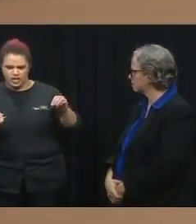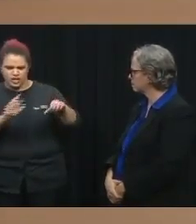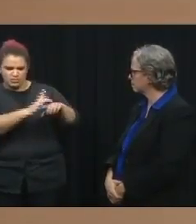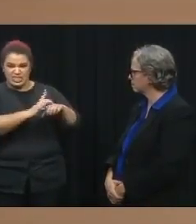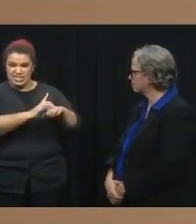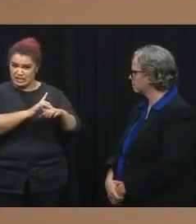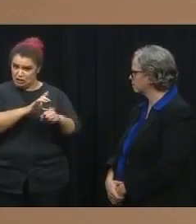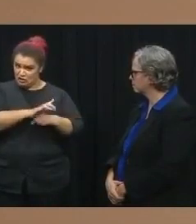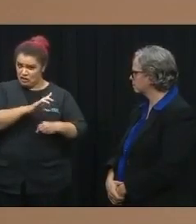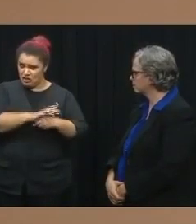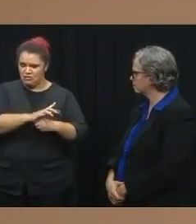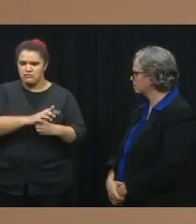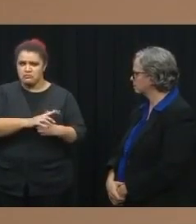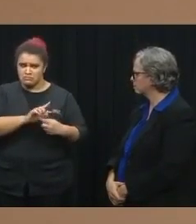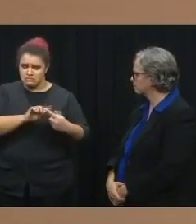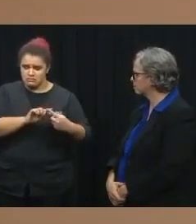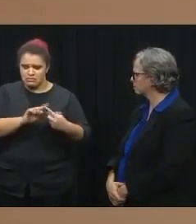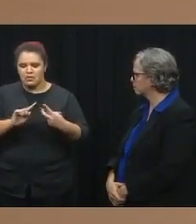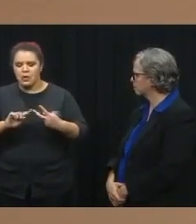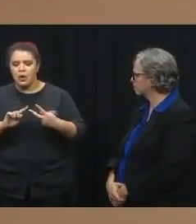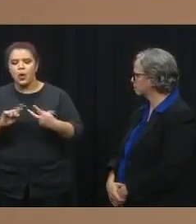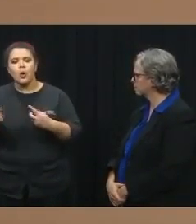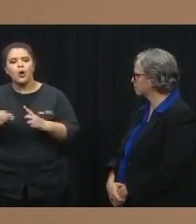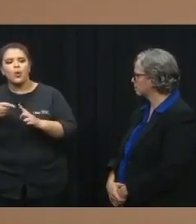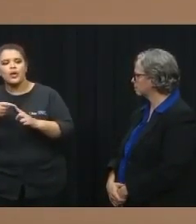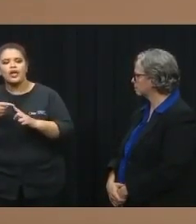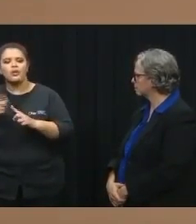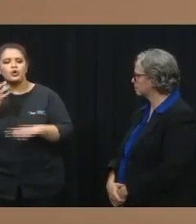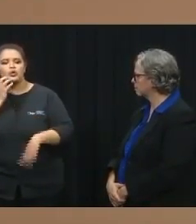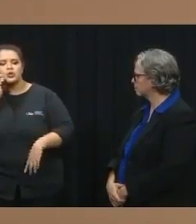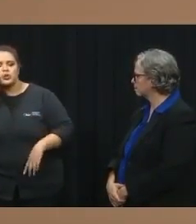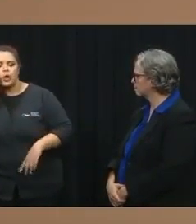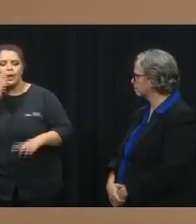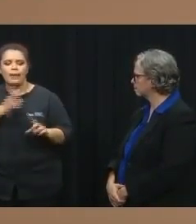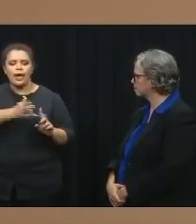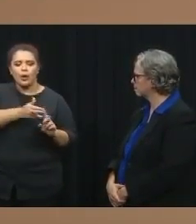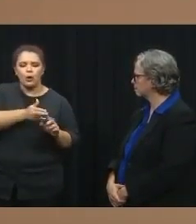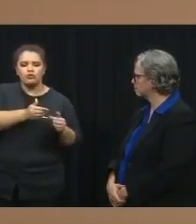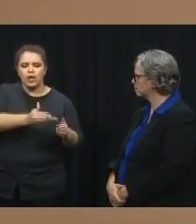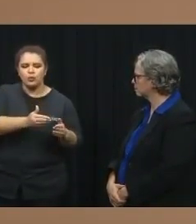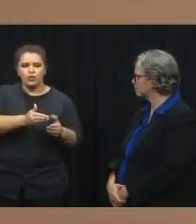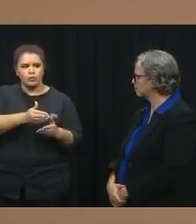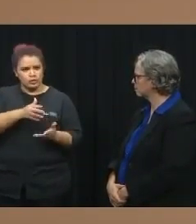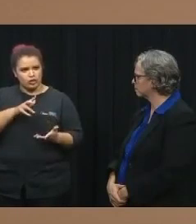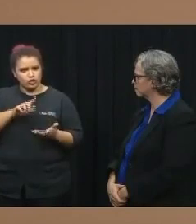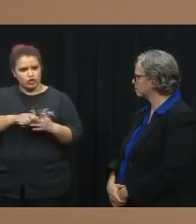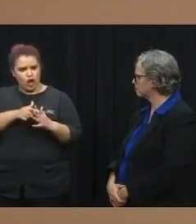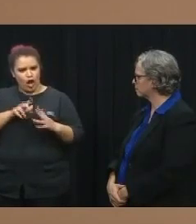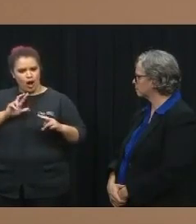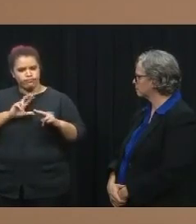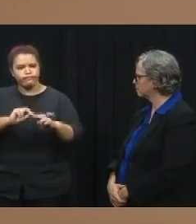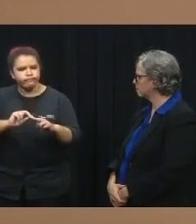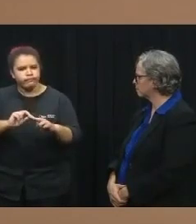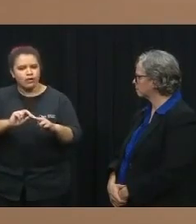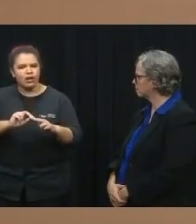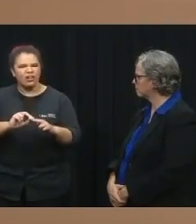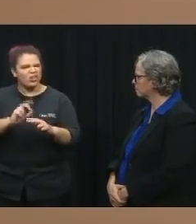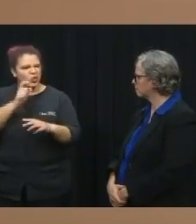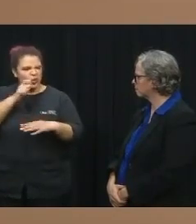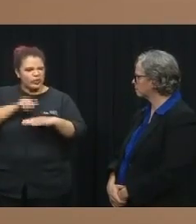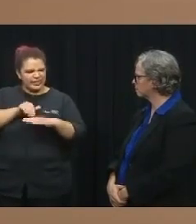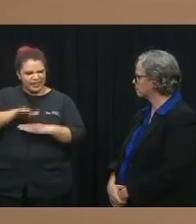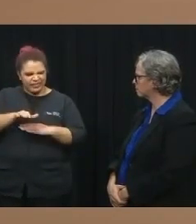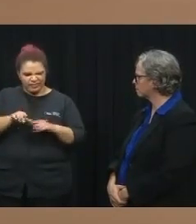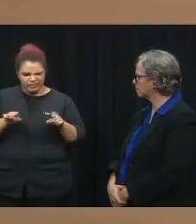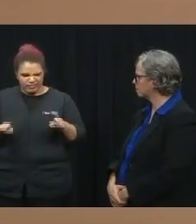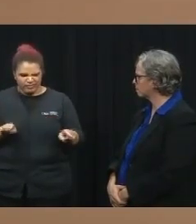will hotels and dorm rooms be used? Who goes to the dorm and hotel room? Are we going to see